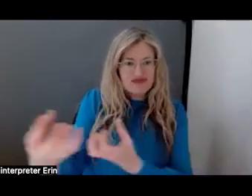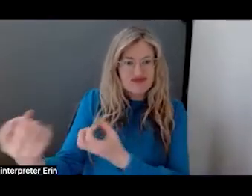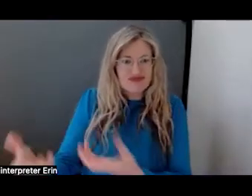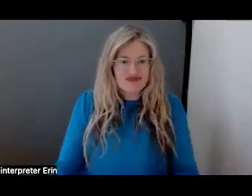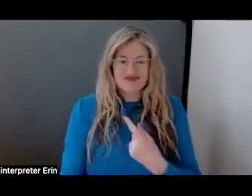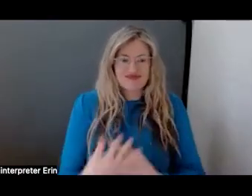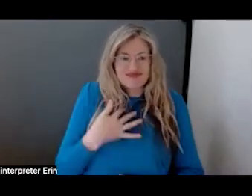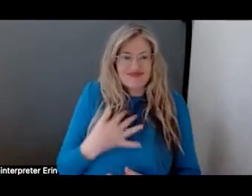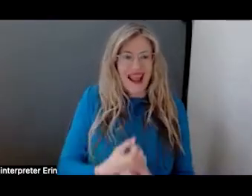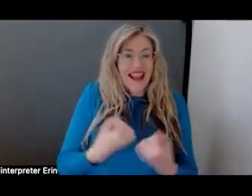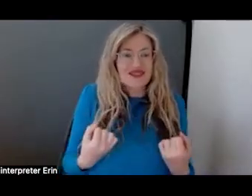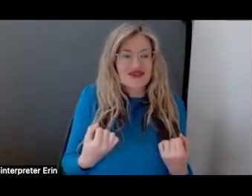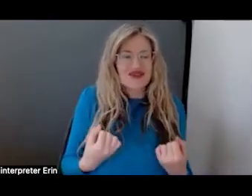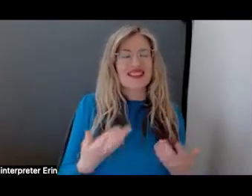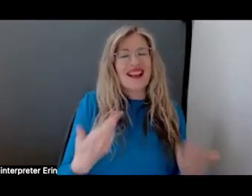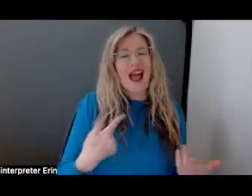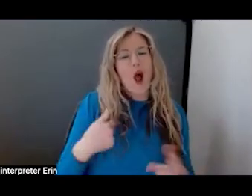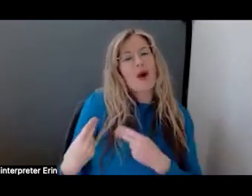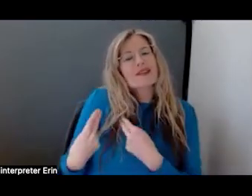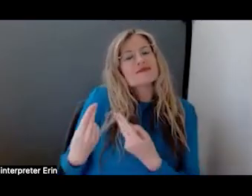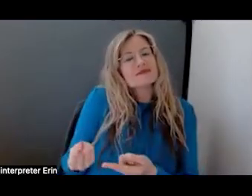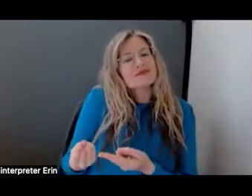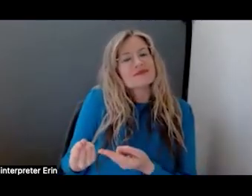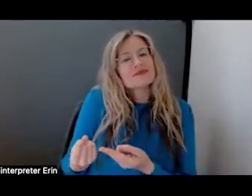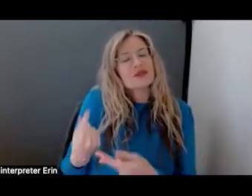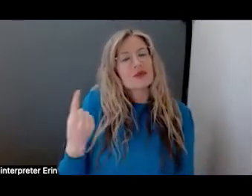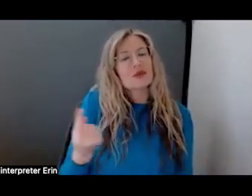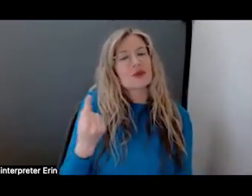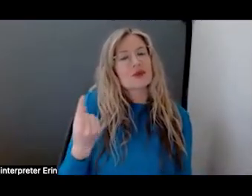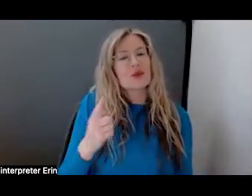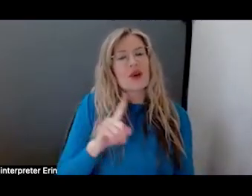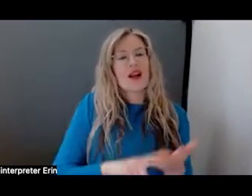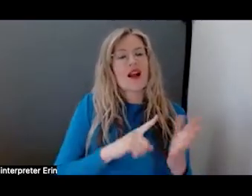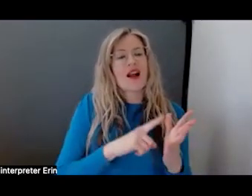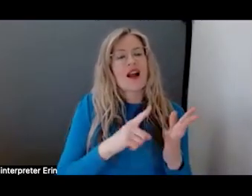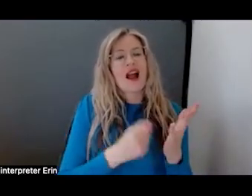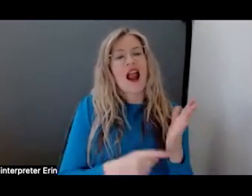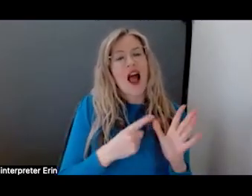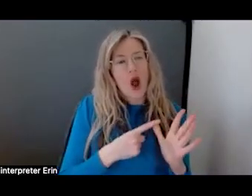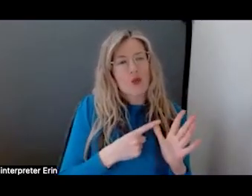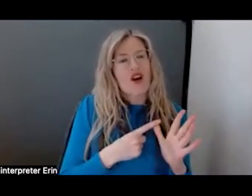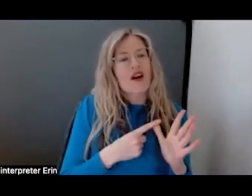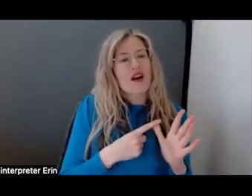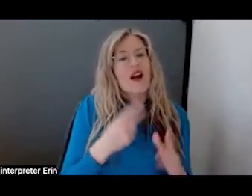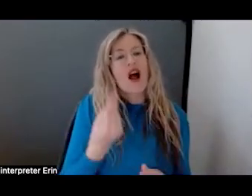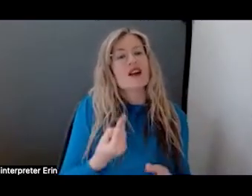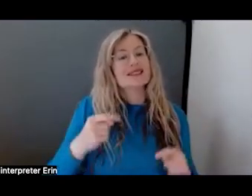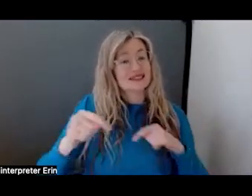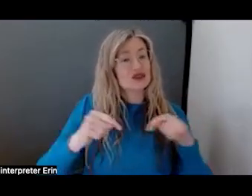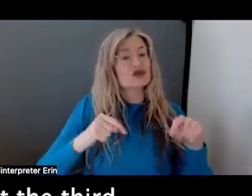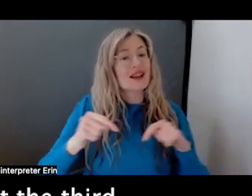to give the floor to Laura Jones, artist director